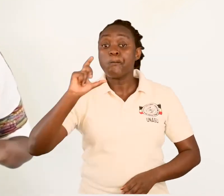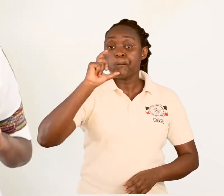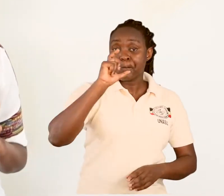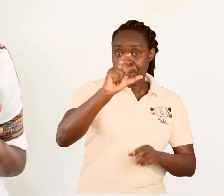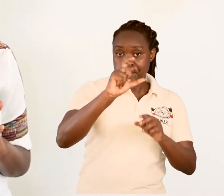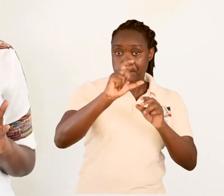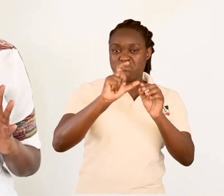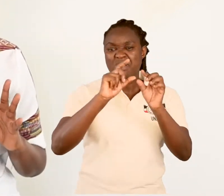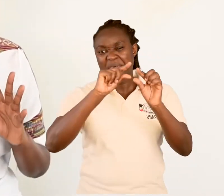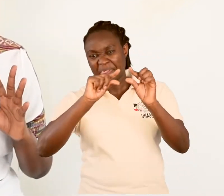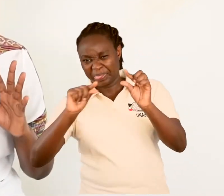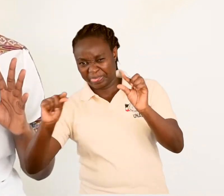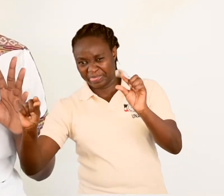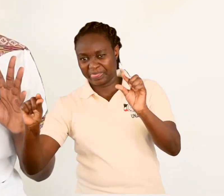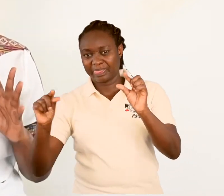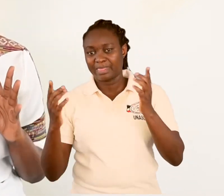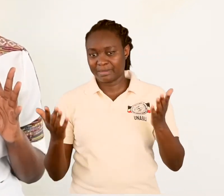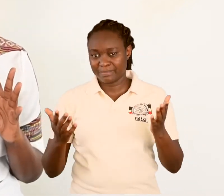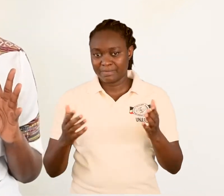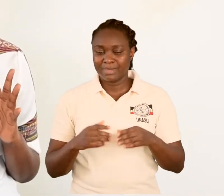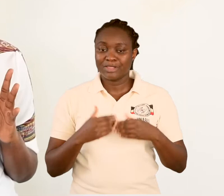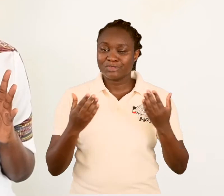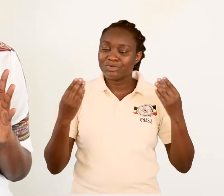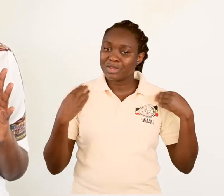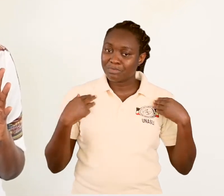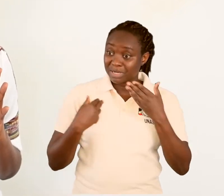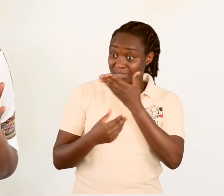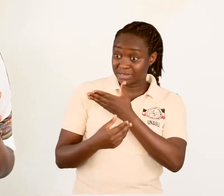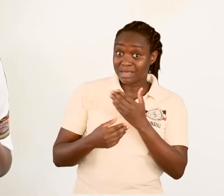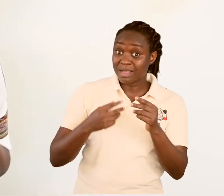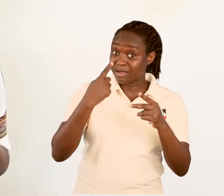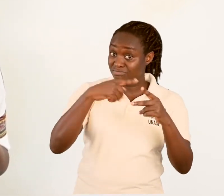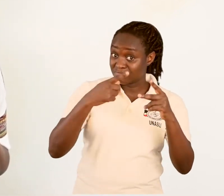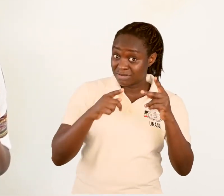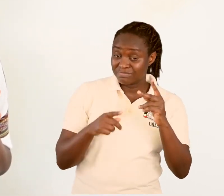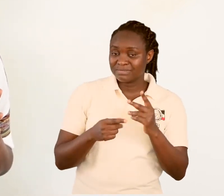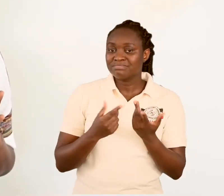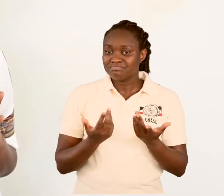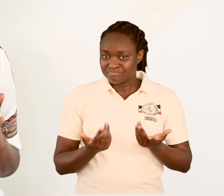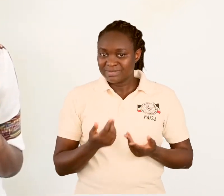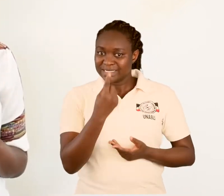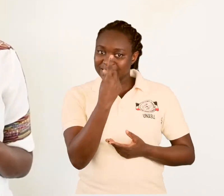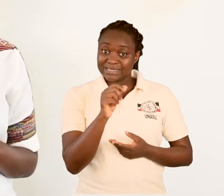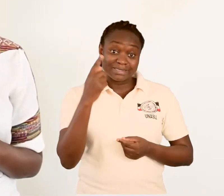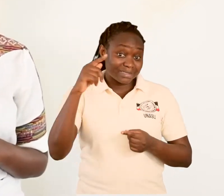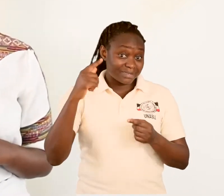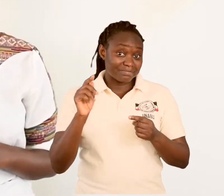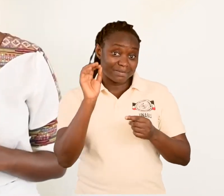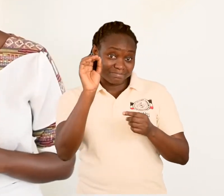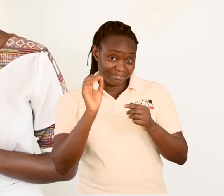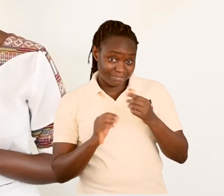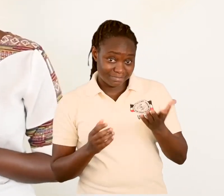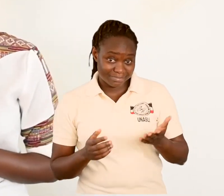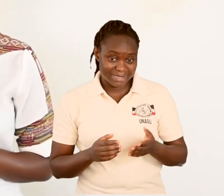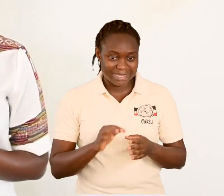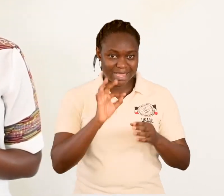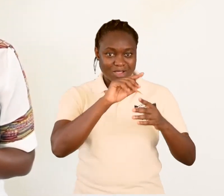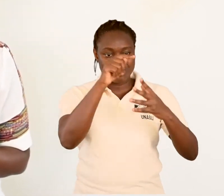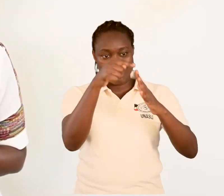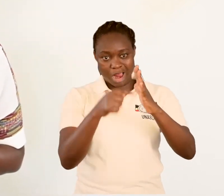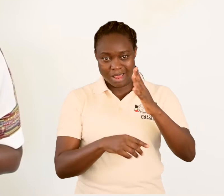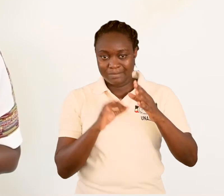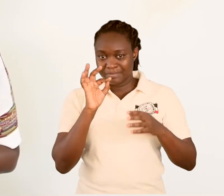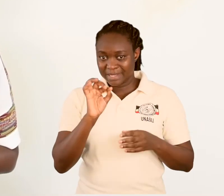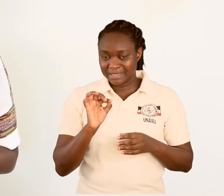has 16 marks. We have 8 numbers, 16 marks. Okay? Number